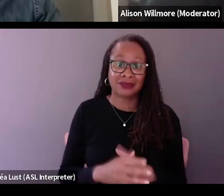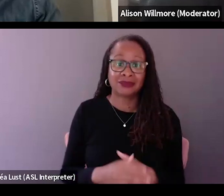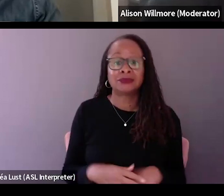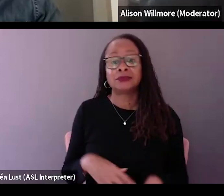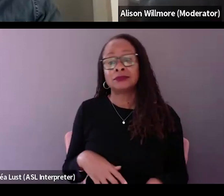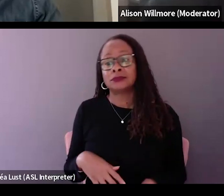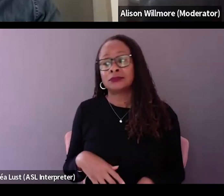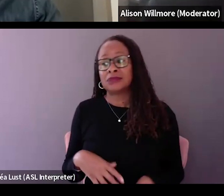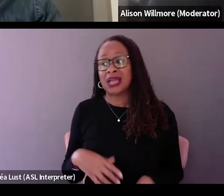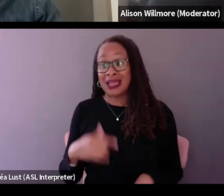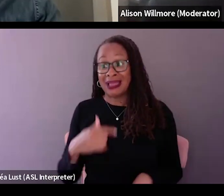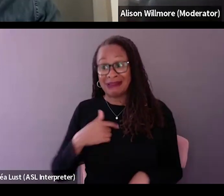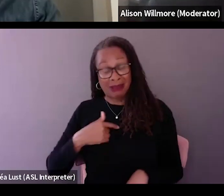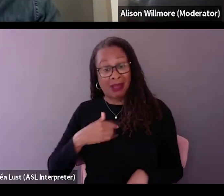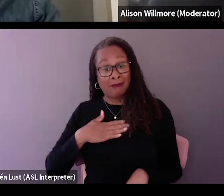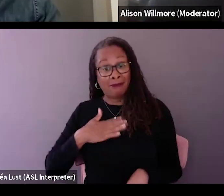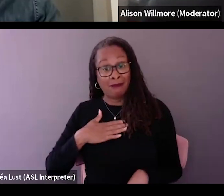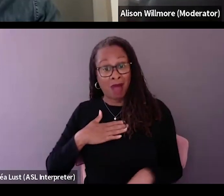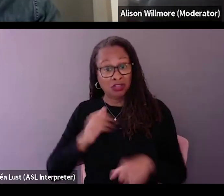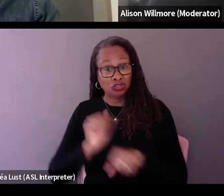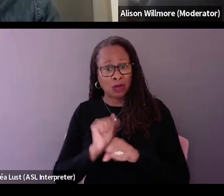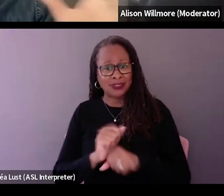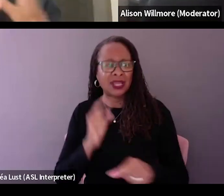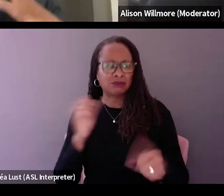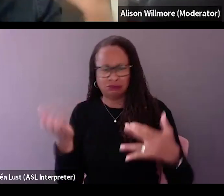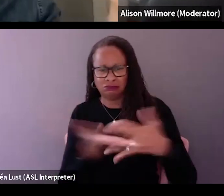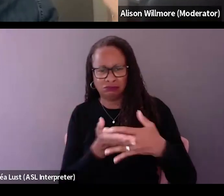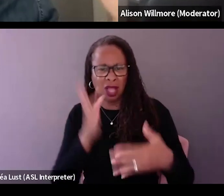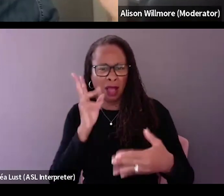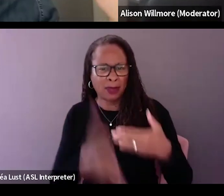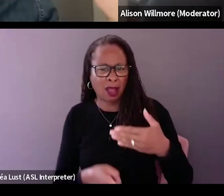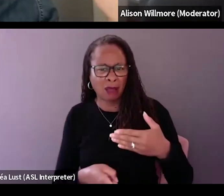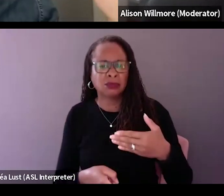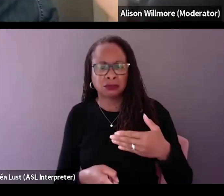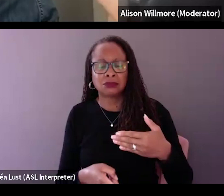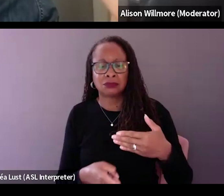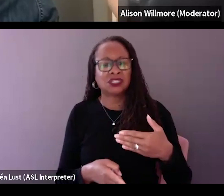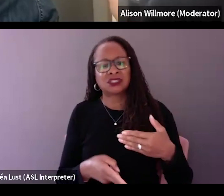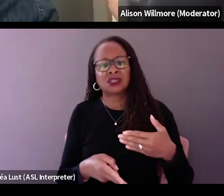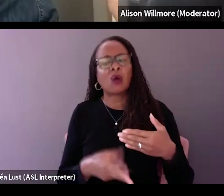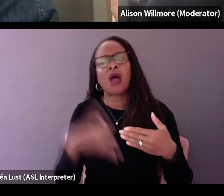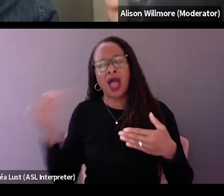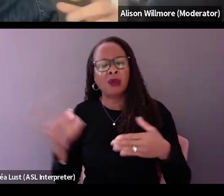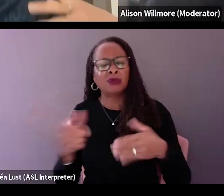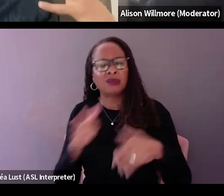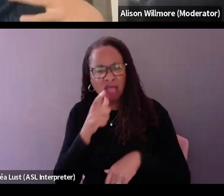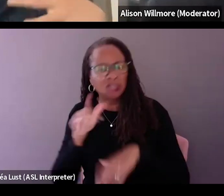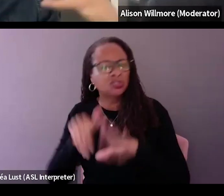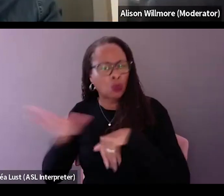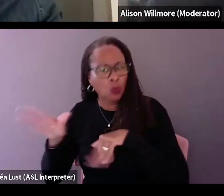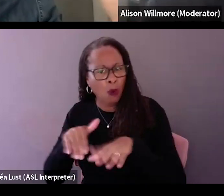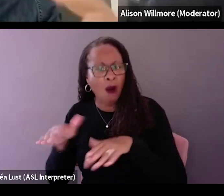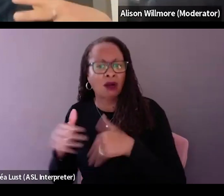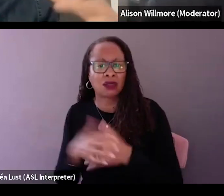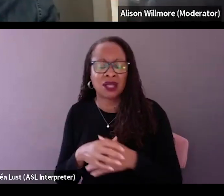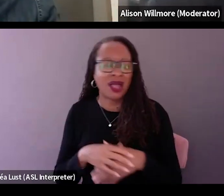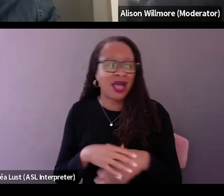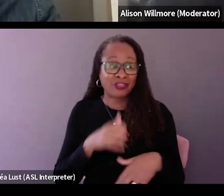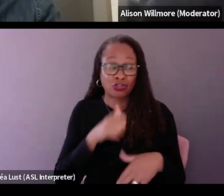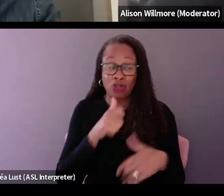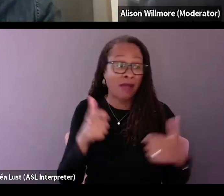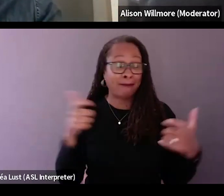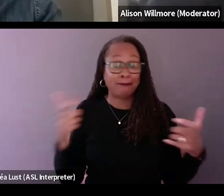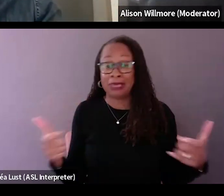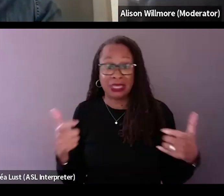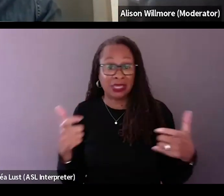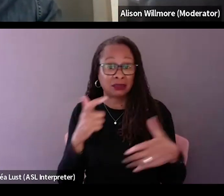walk. And so it was a lot of taking breaks. They were never really like mega long sessions. You know, they would be like 2 hours here,